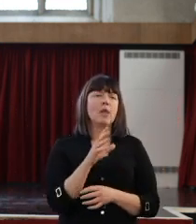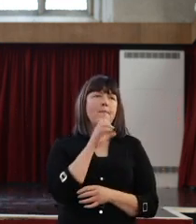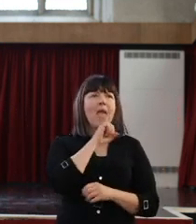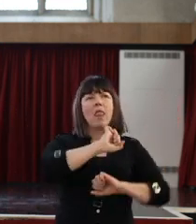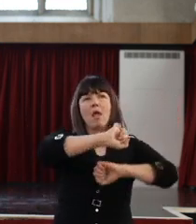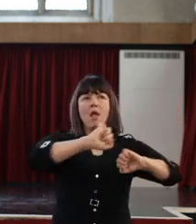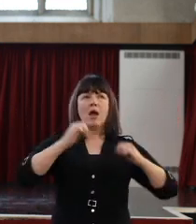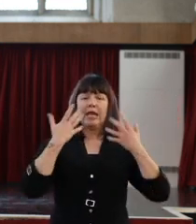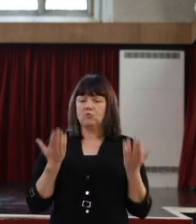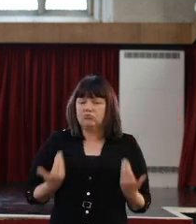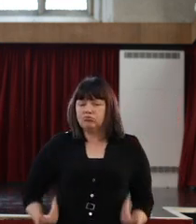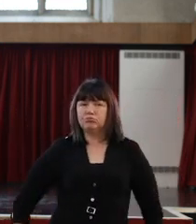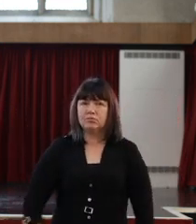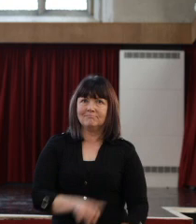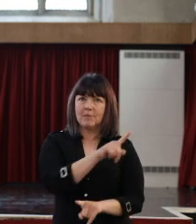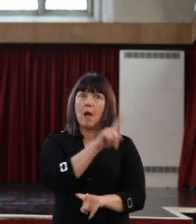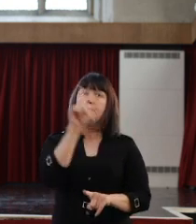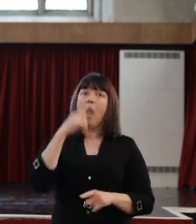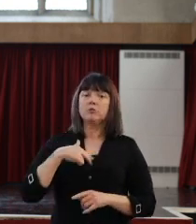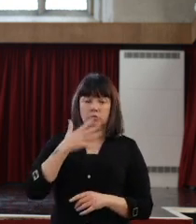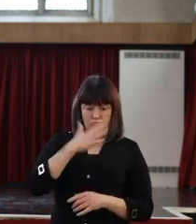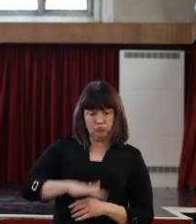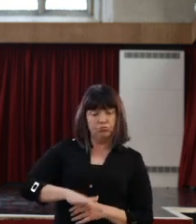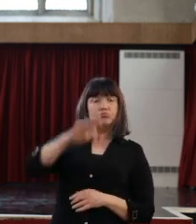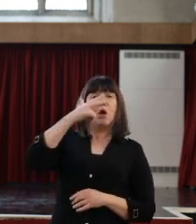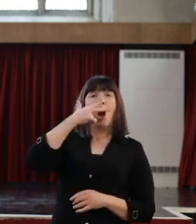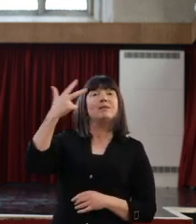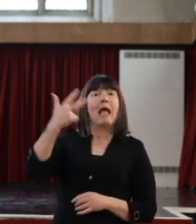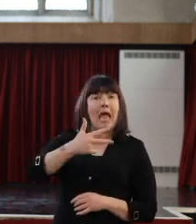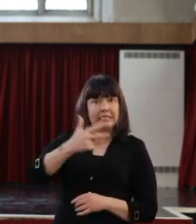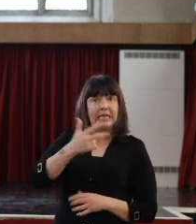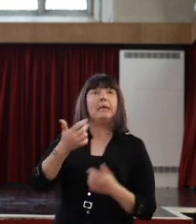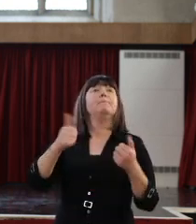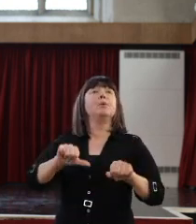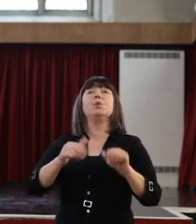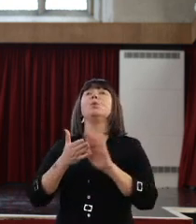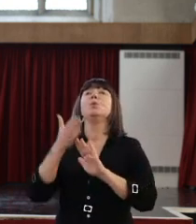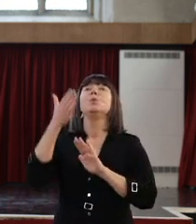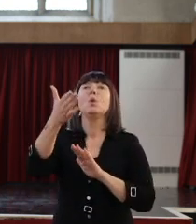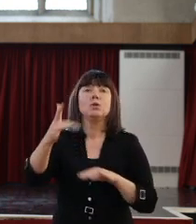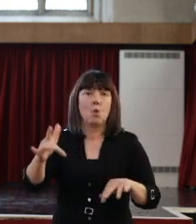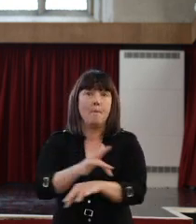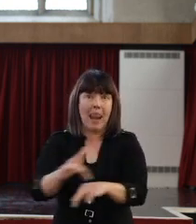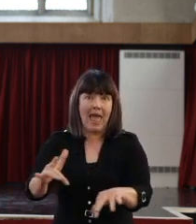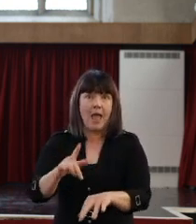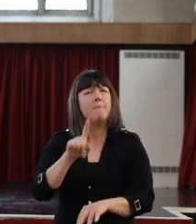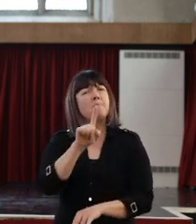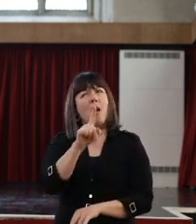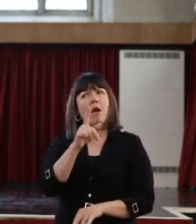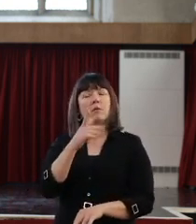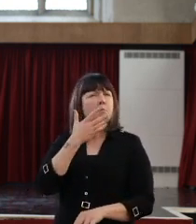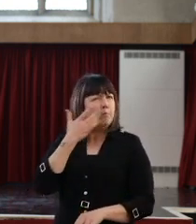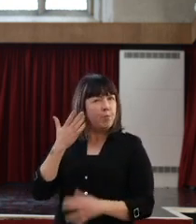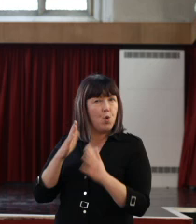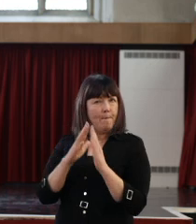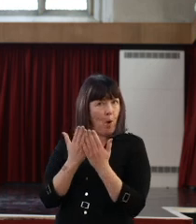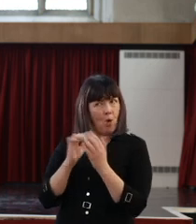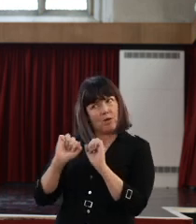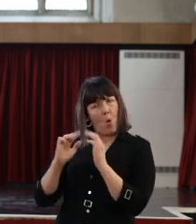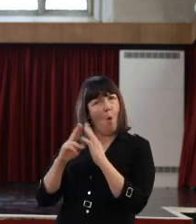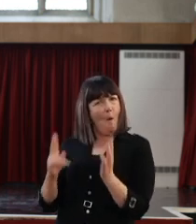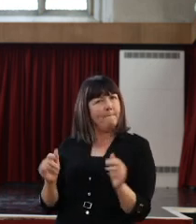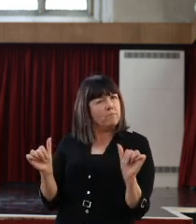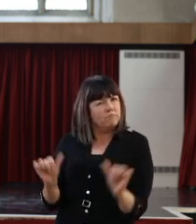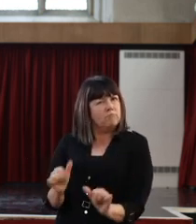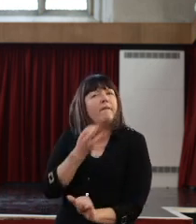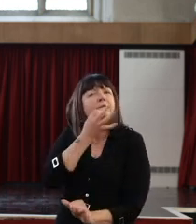actual play until I was 18 years old. But despite us not having books at home, I loved reading. I loved reading and writing and playing